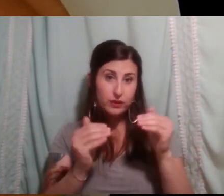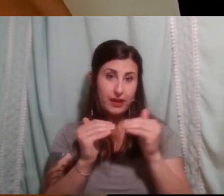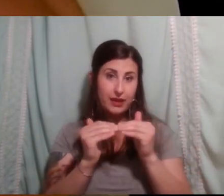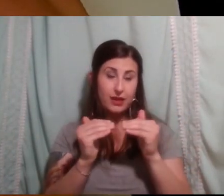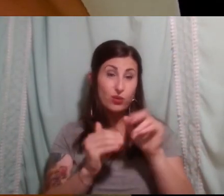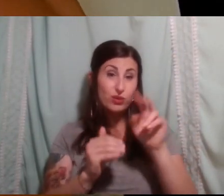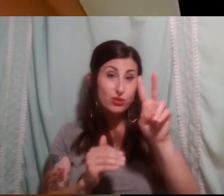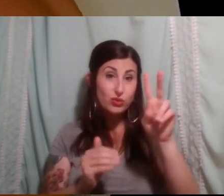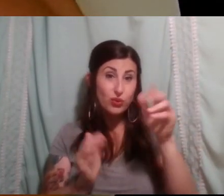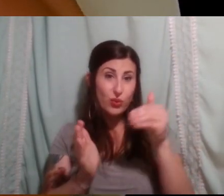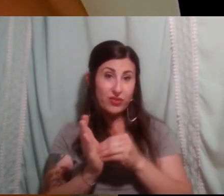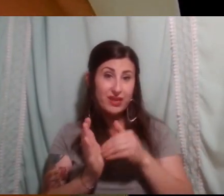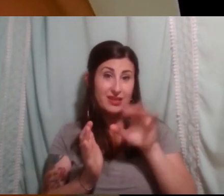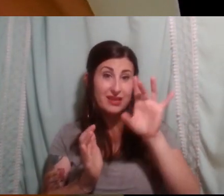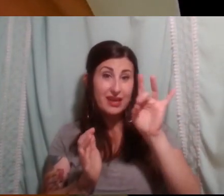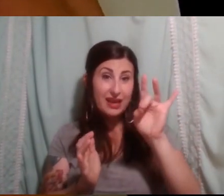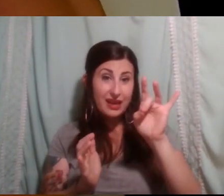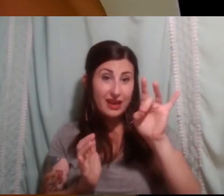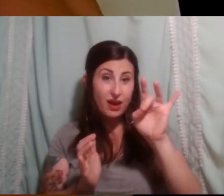together, I get